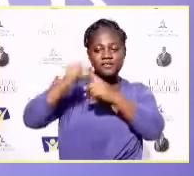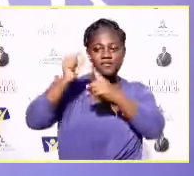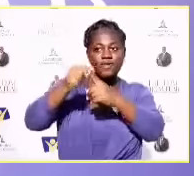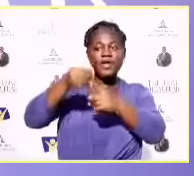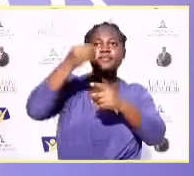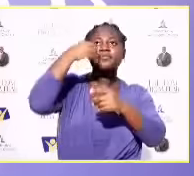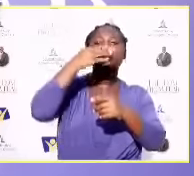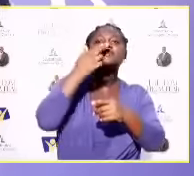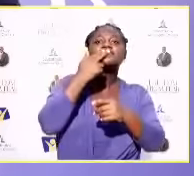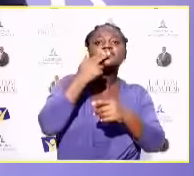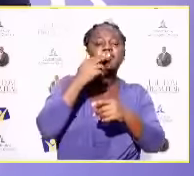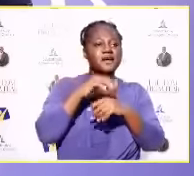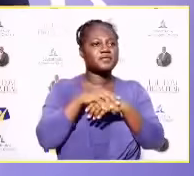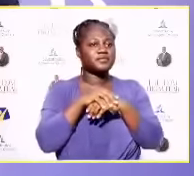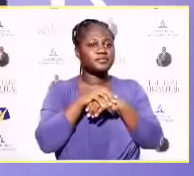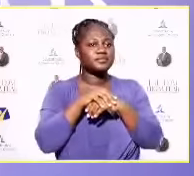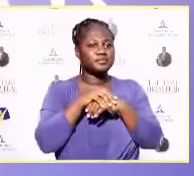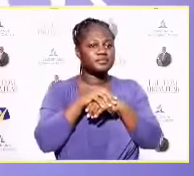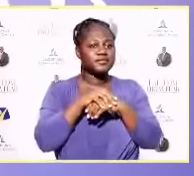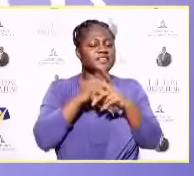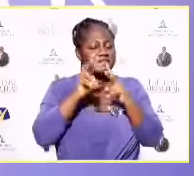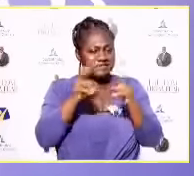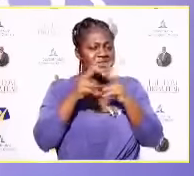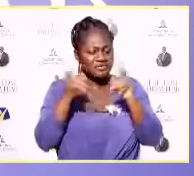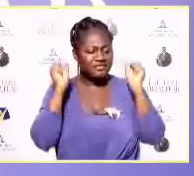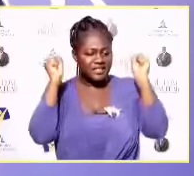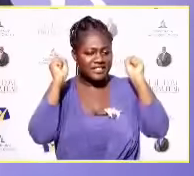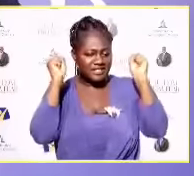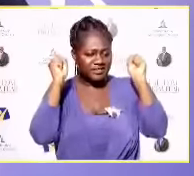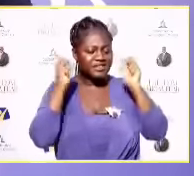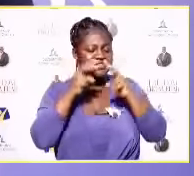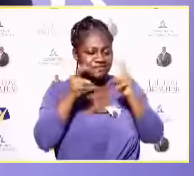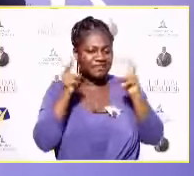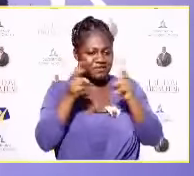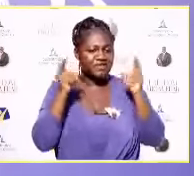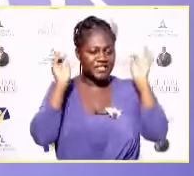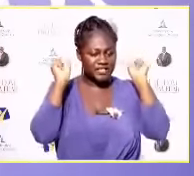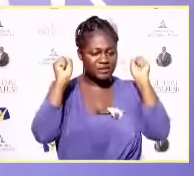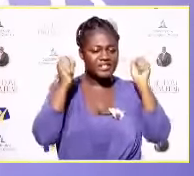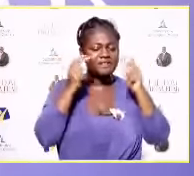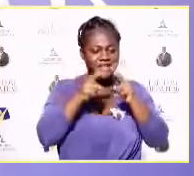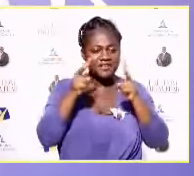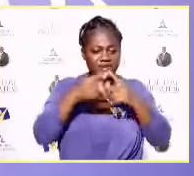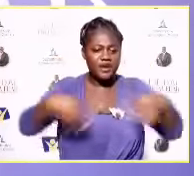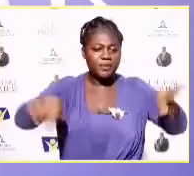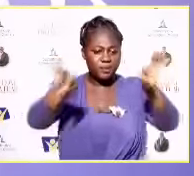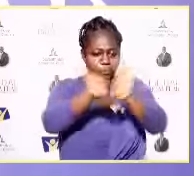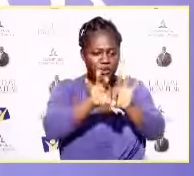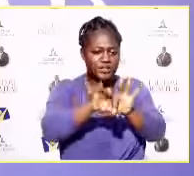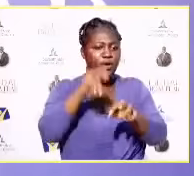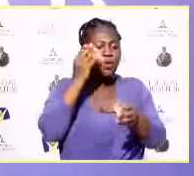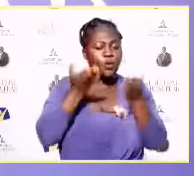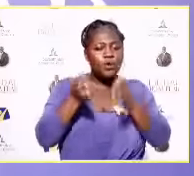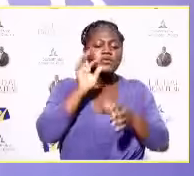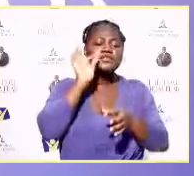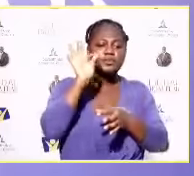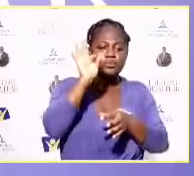her hands. It is very, very serious. We want to speak God's words.